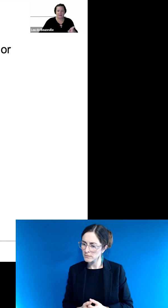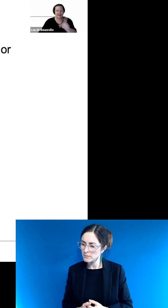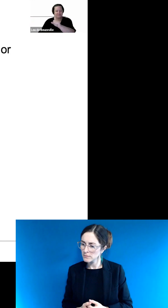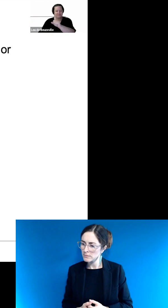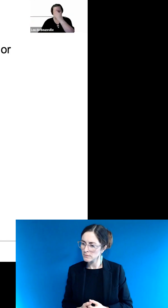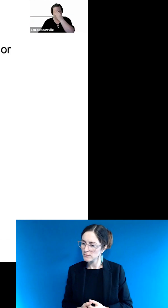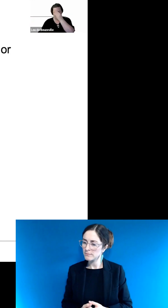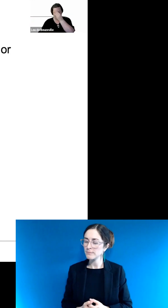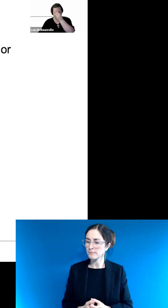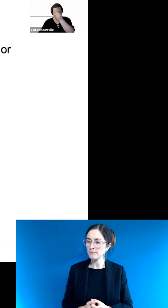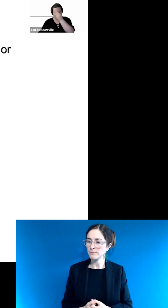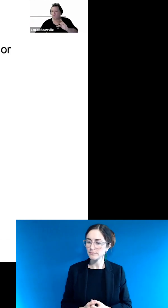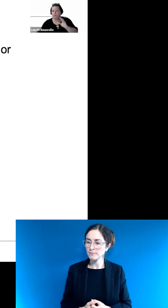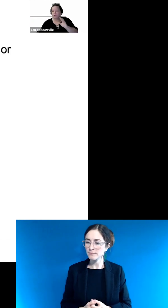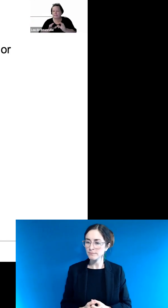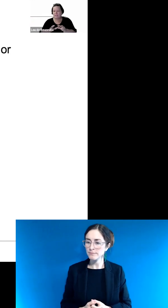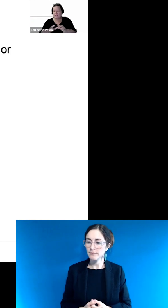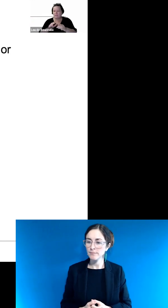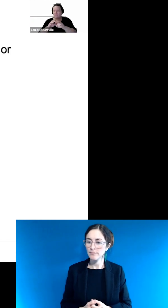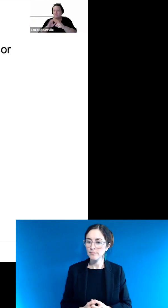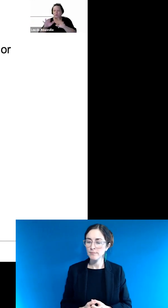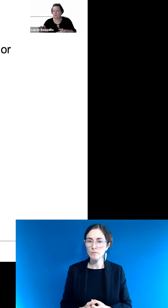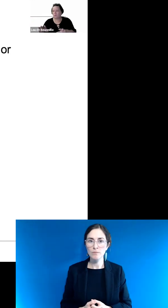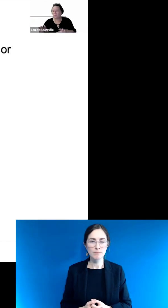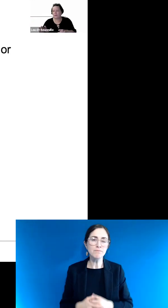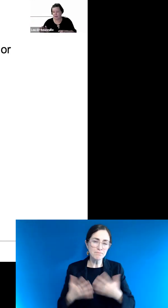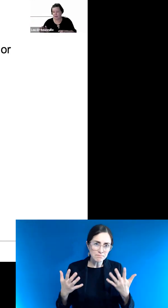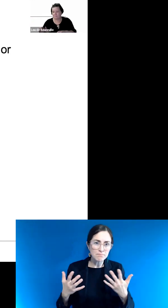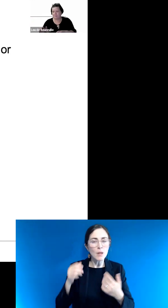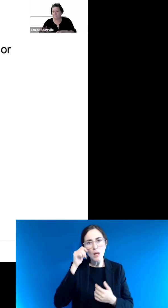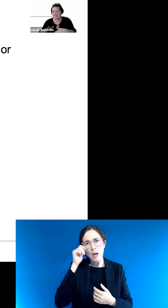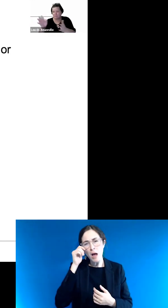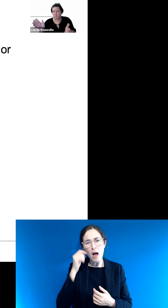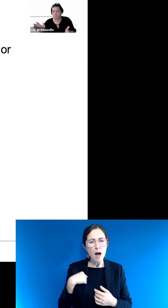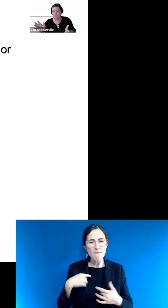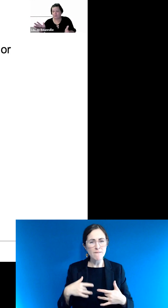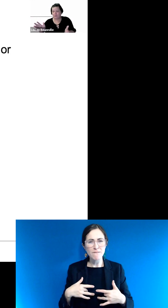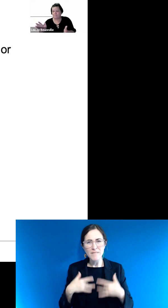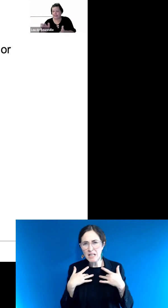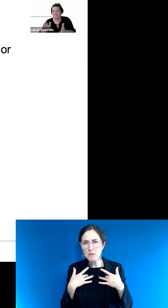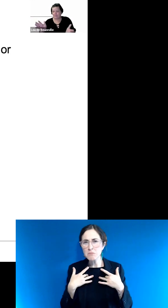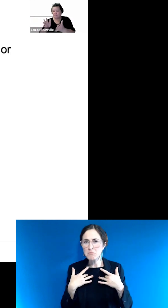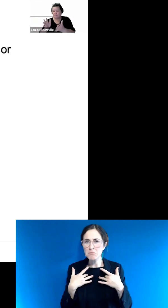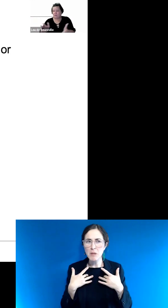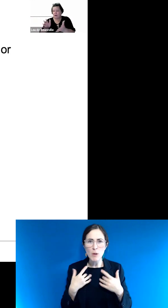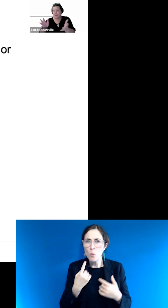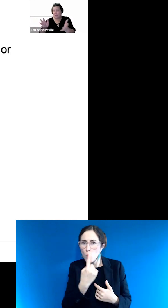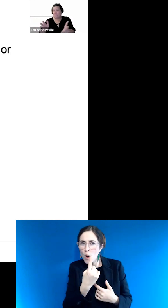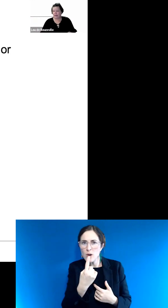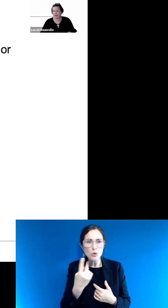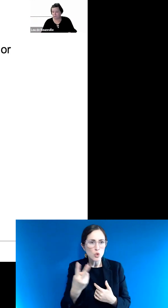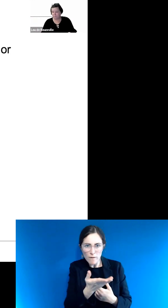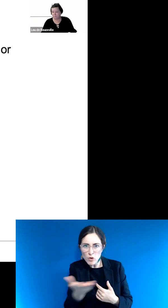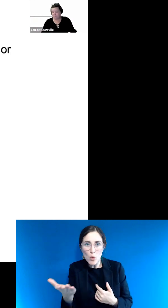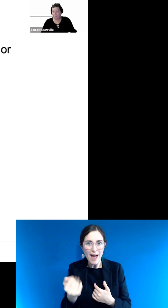No, I think I have a slide, sorry. So joint attention, not all of you are going to have a baby, but I'm guessing at least 1 or 2 parents might have a